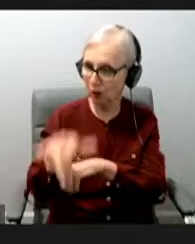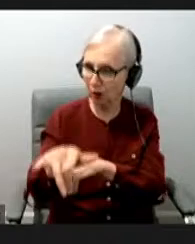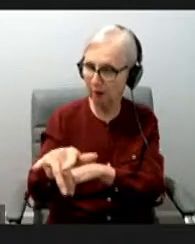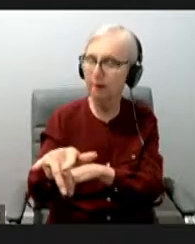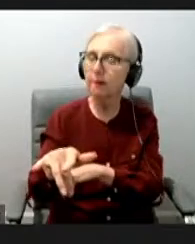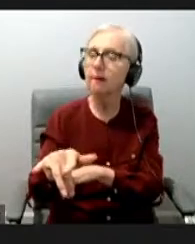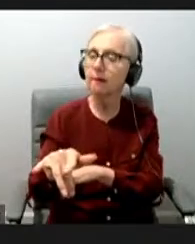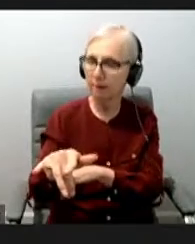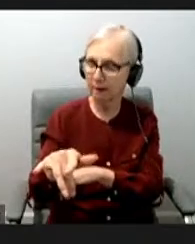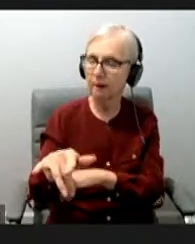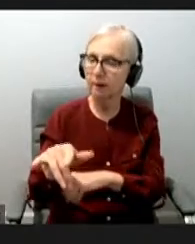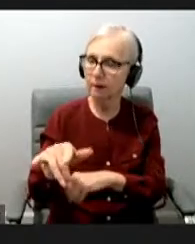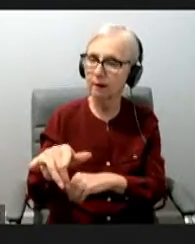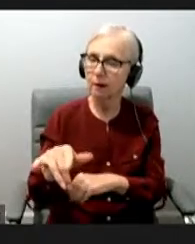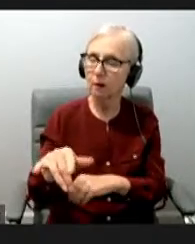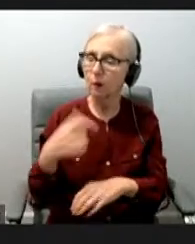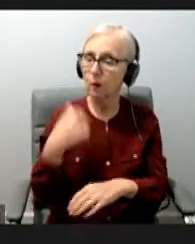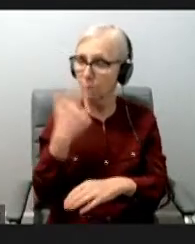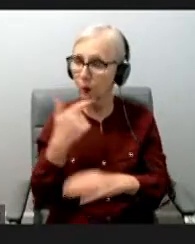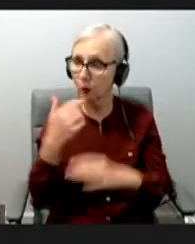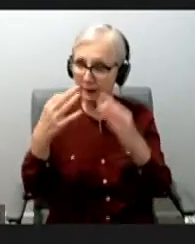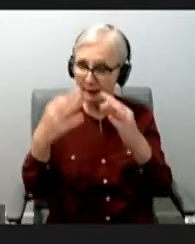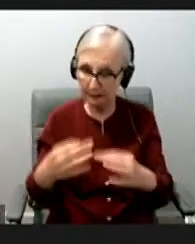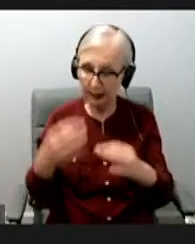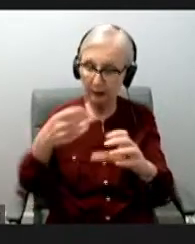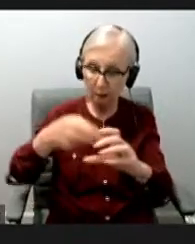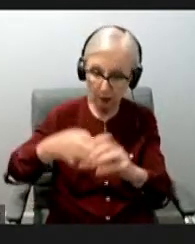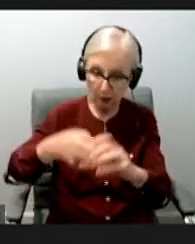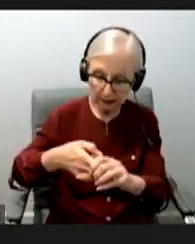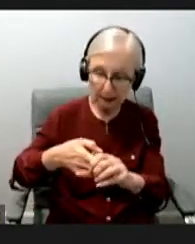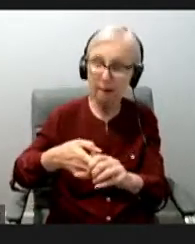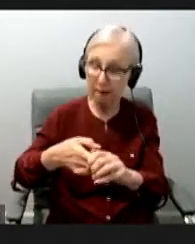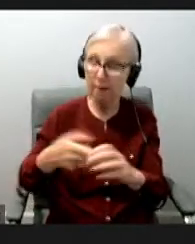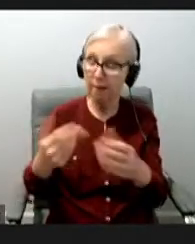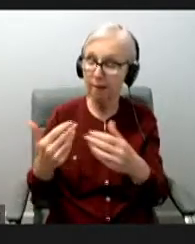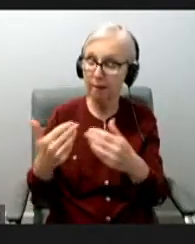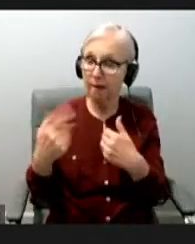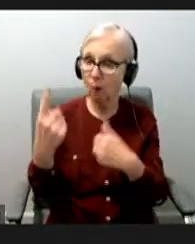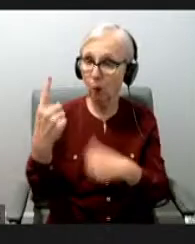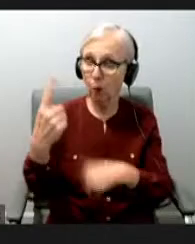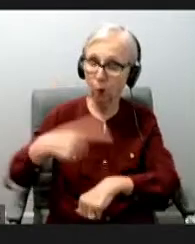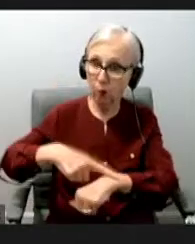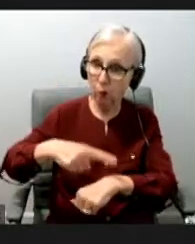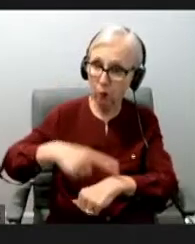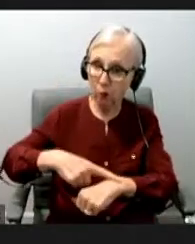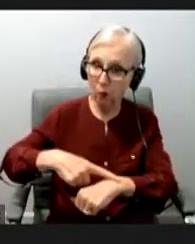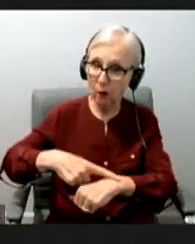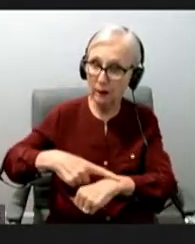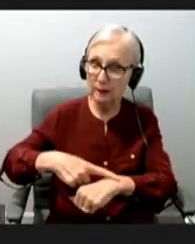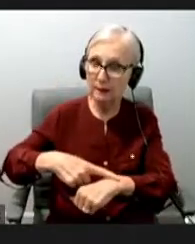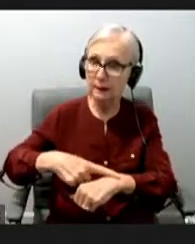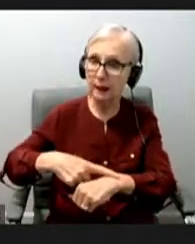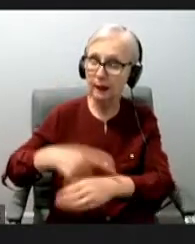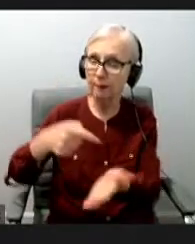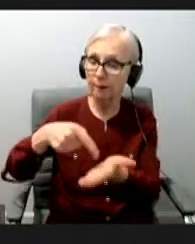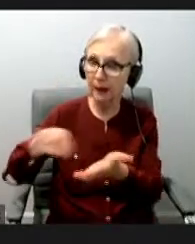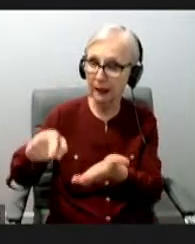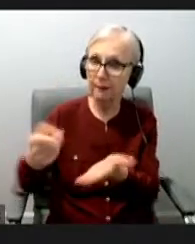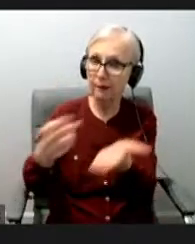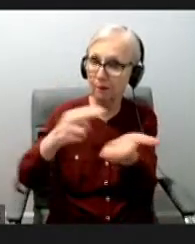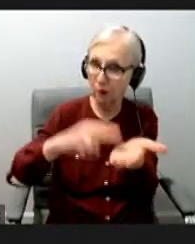for individuals who decide to participate in it. And there's a one-time payment for enrolling and